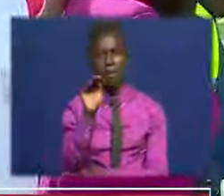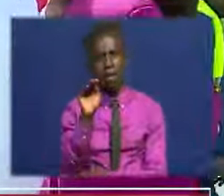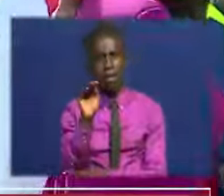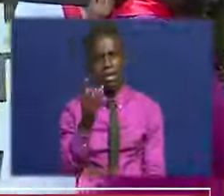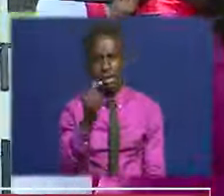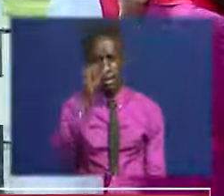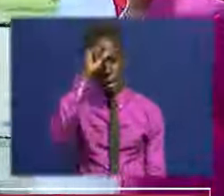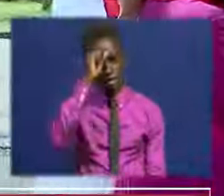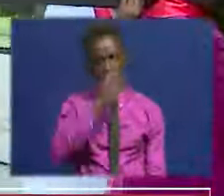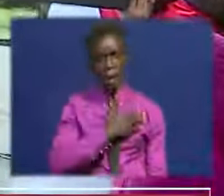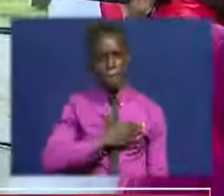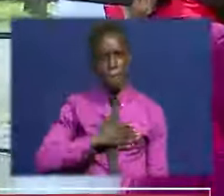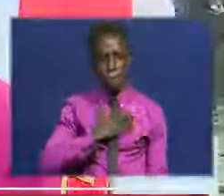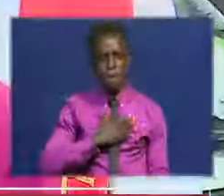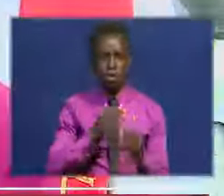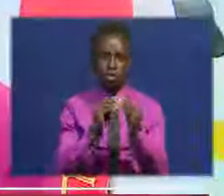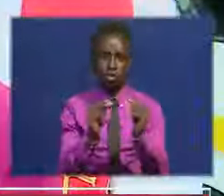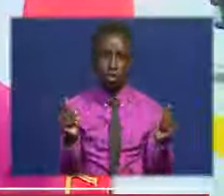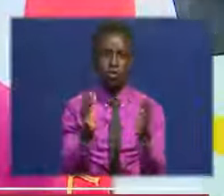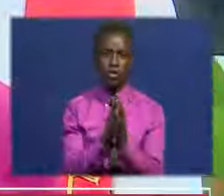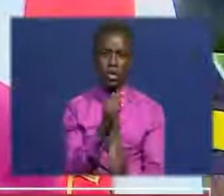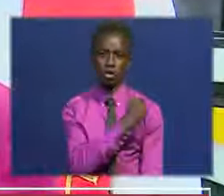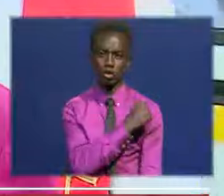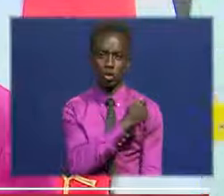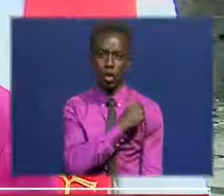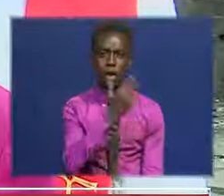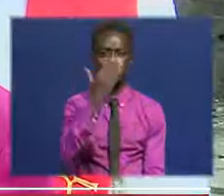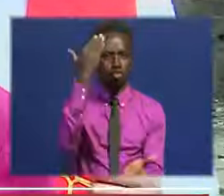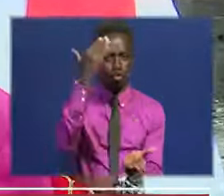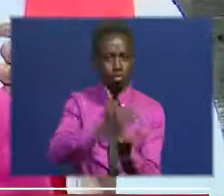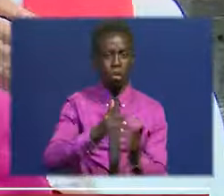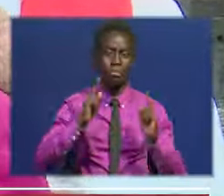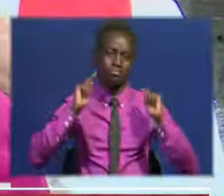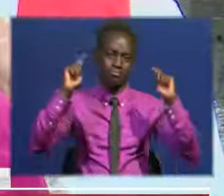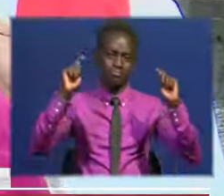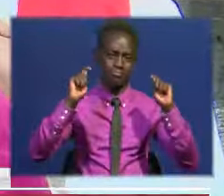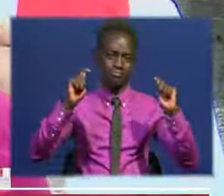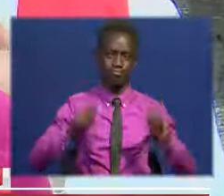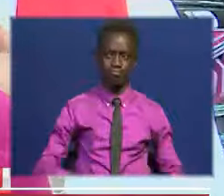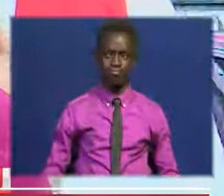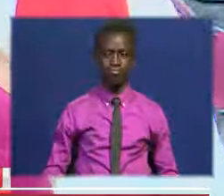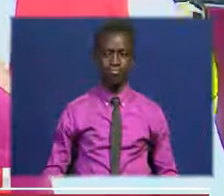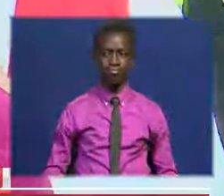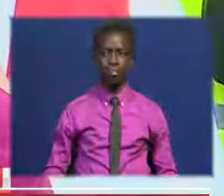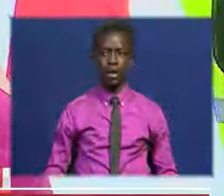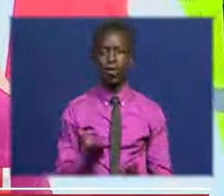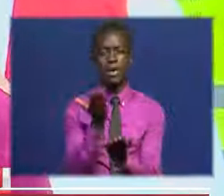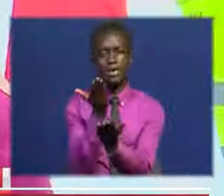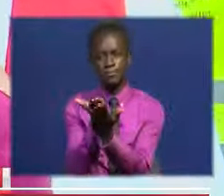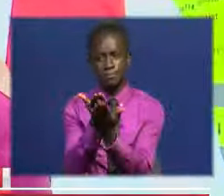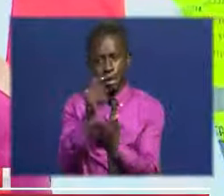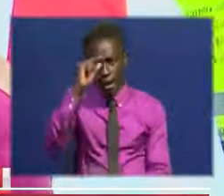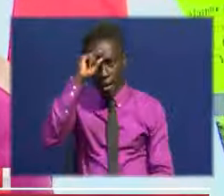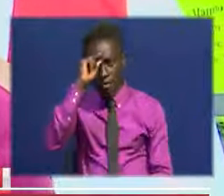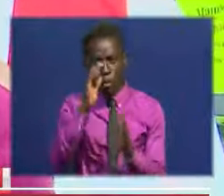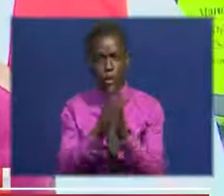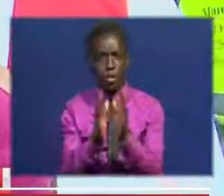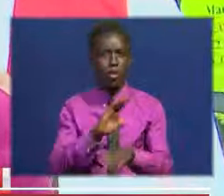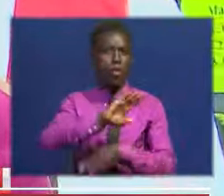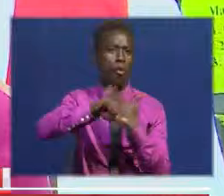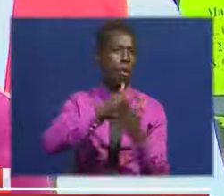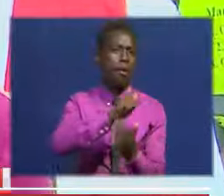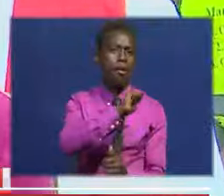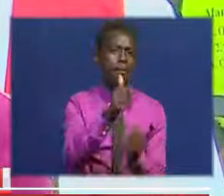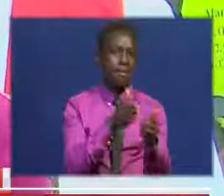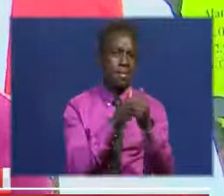wanaogoma haraka iwezekanavyo. We request that the government and all leaders in these areas